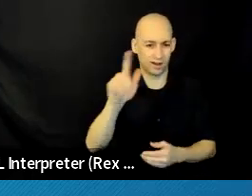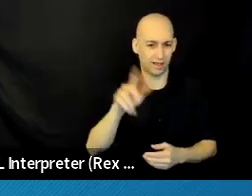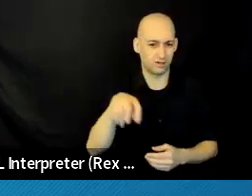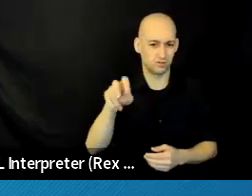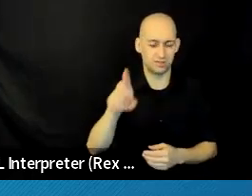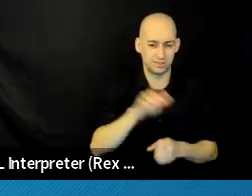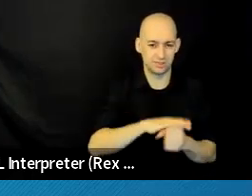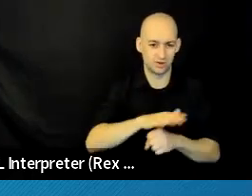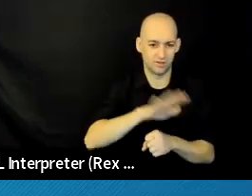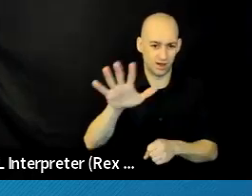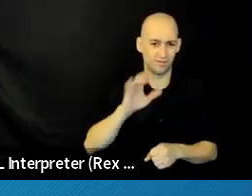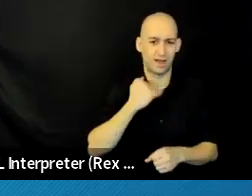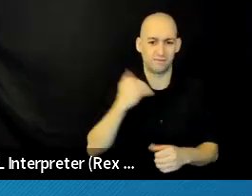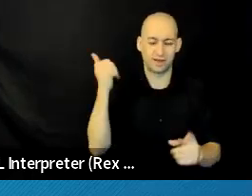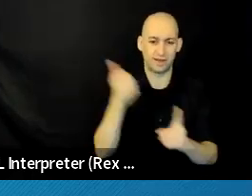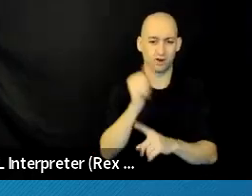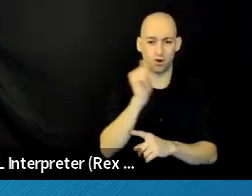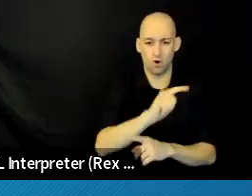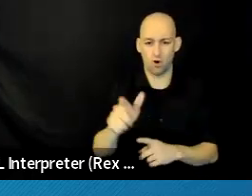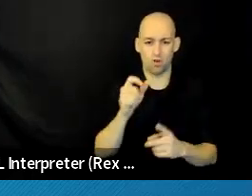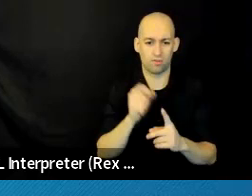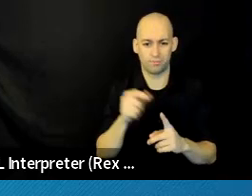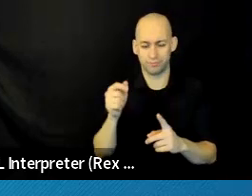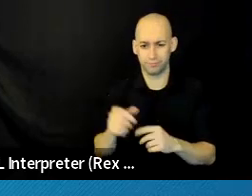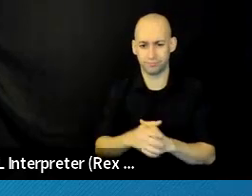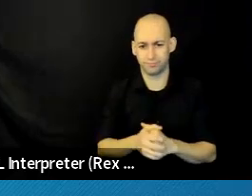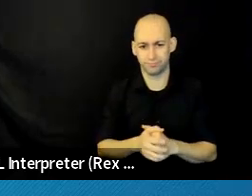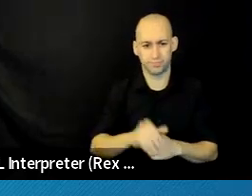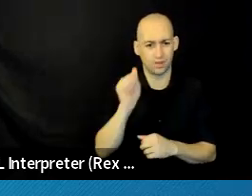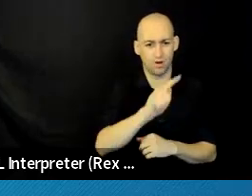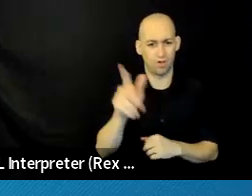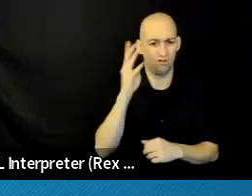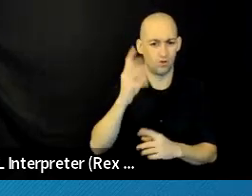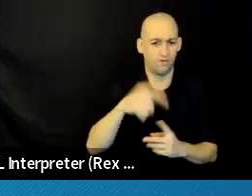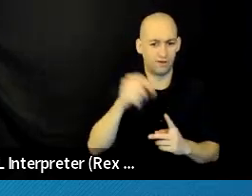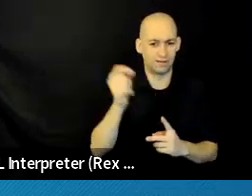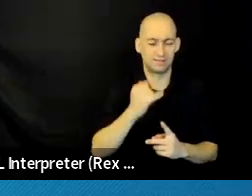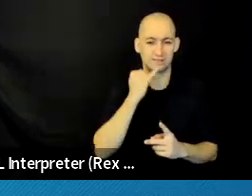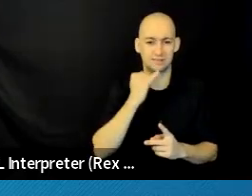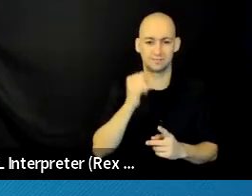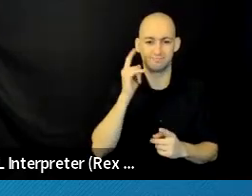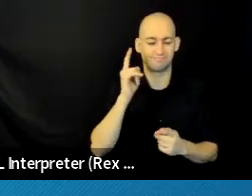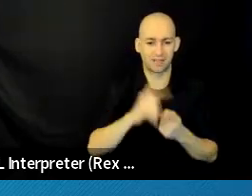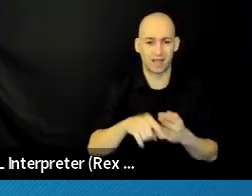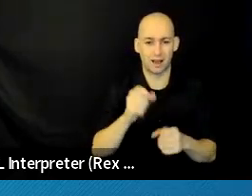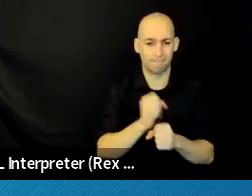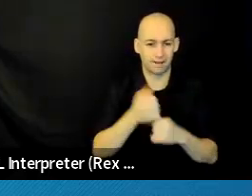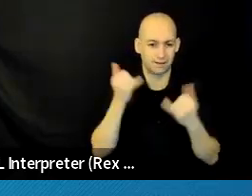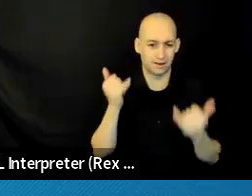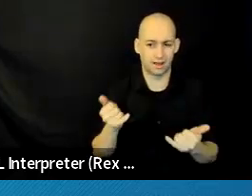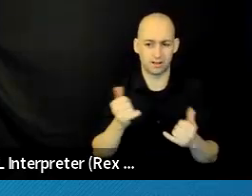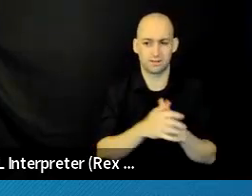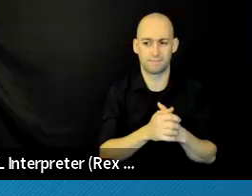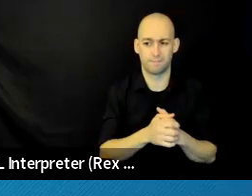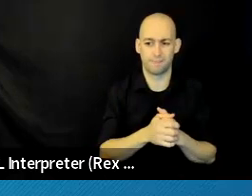and District 5 have hit all the marks. All 4 findings cannot be made today.